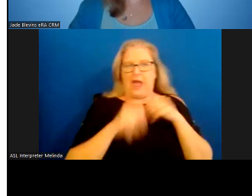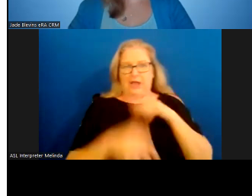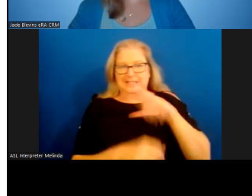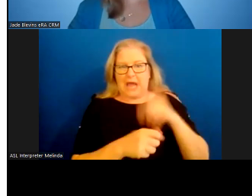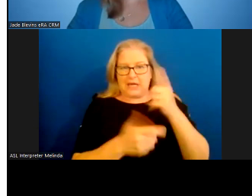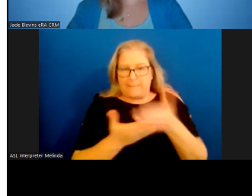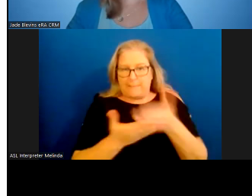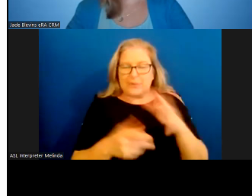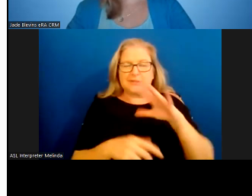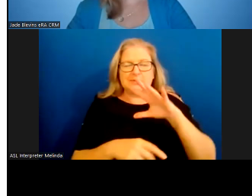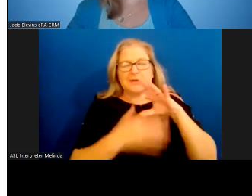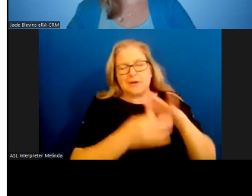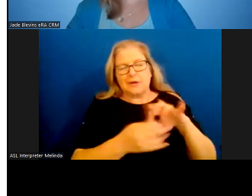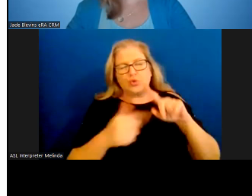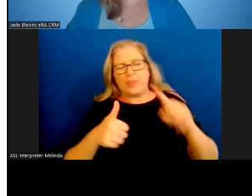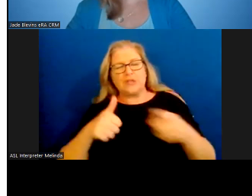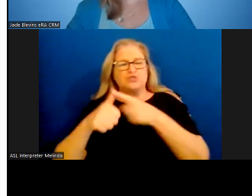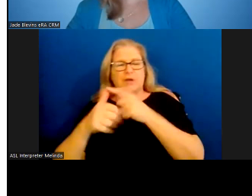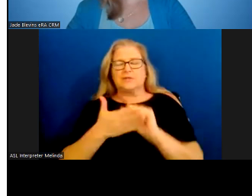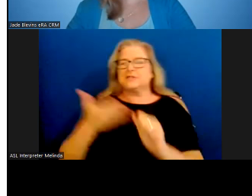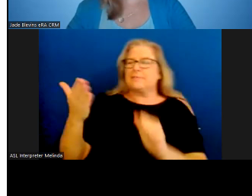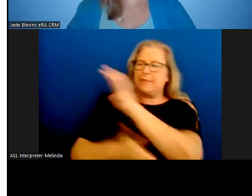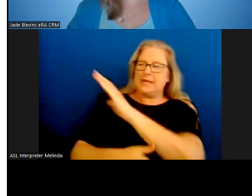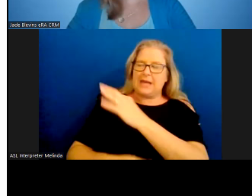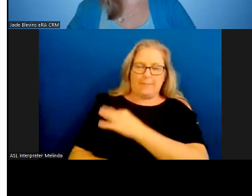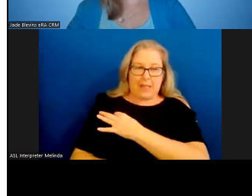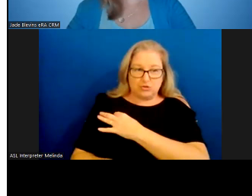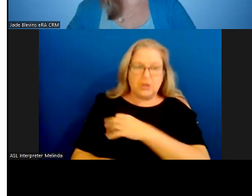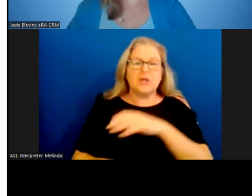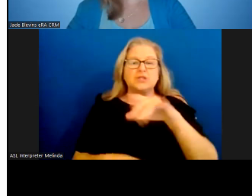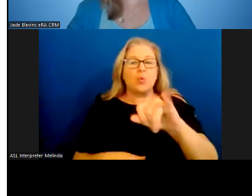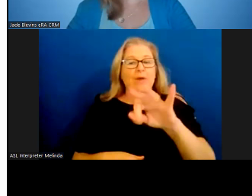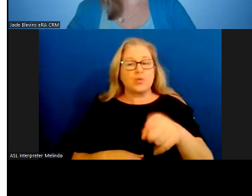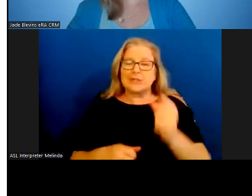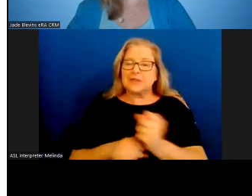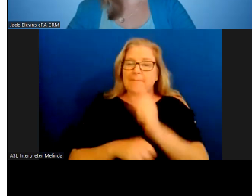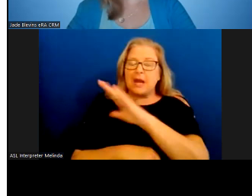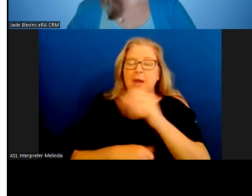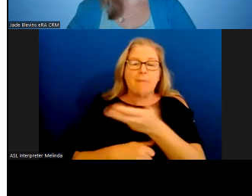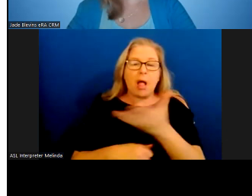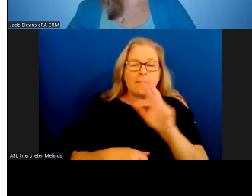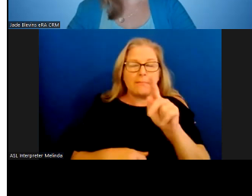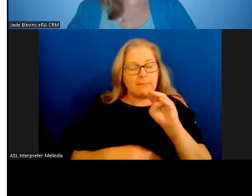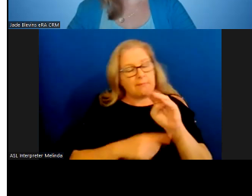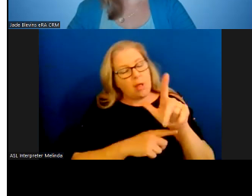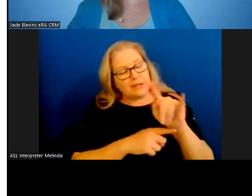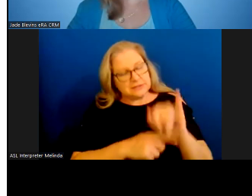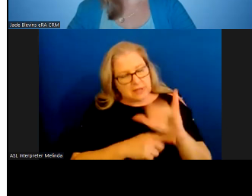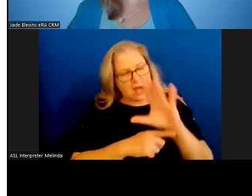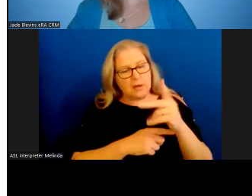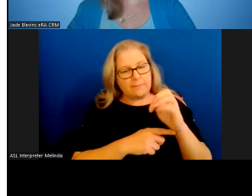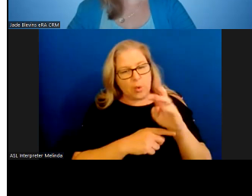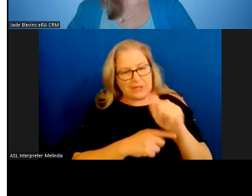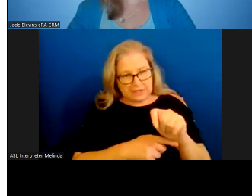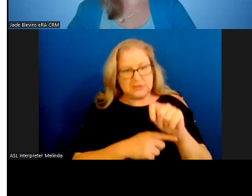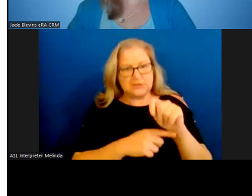with the structure of the originally submitted application. So if you submitted a multi-component application, multiple components got awarded, you